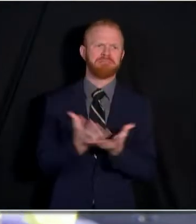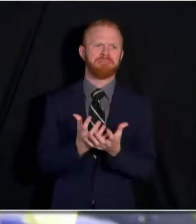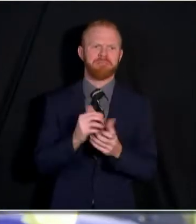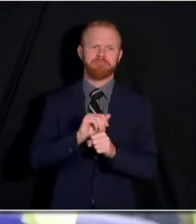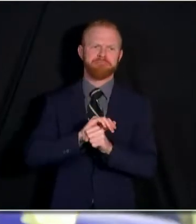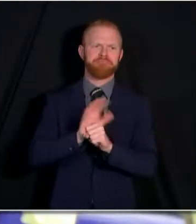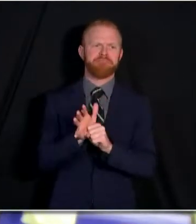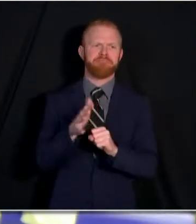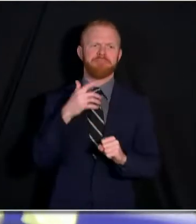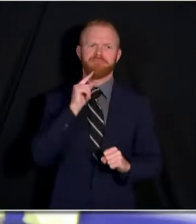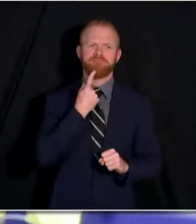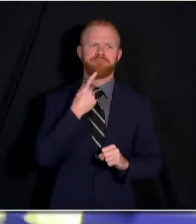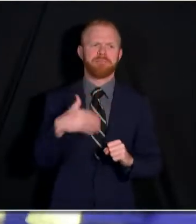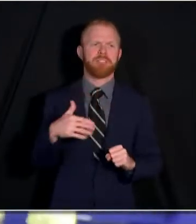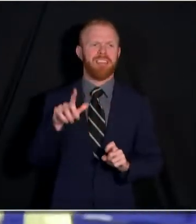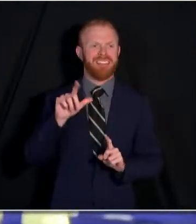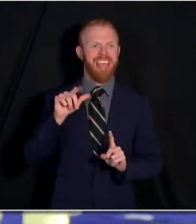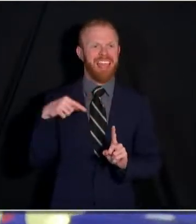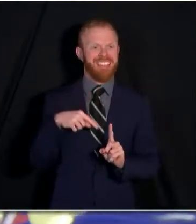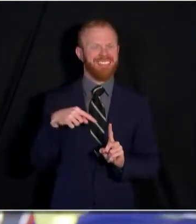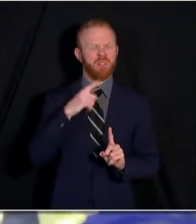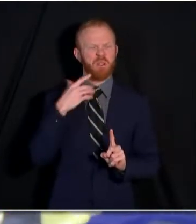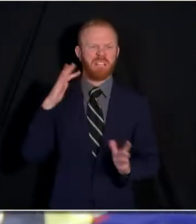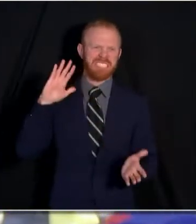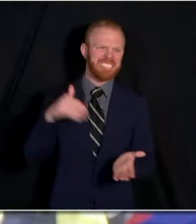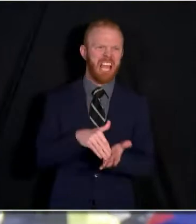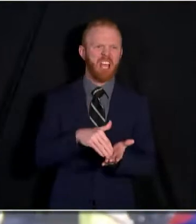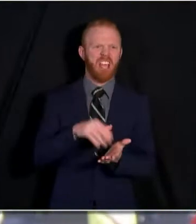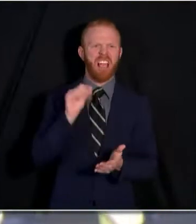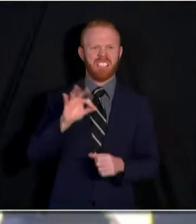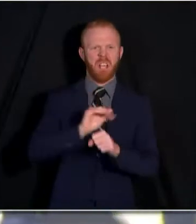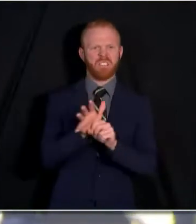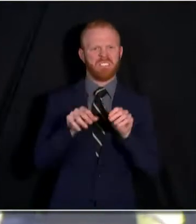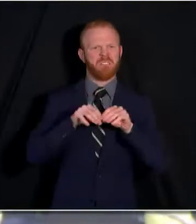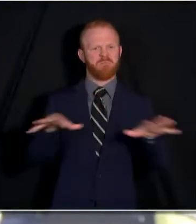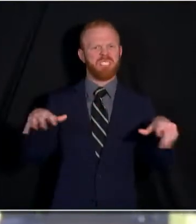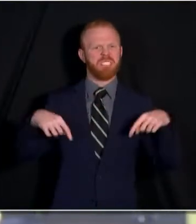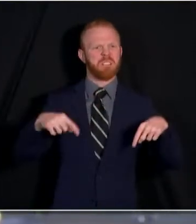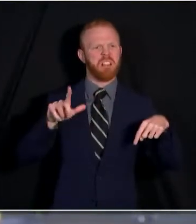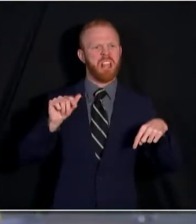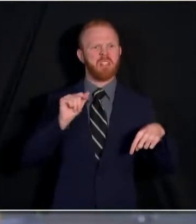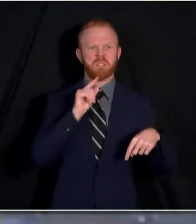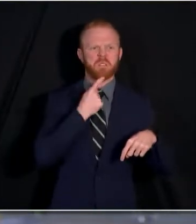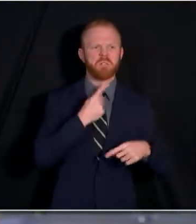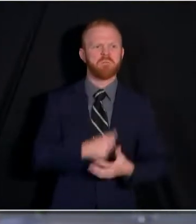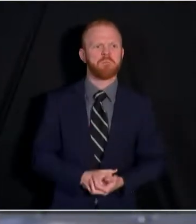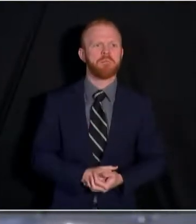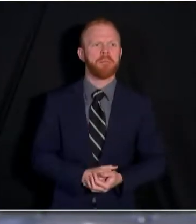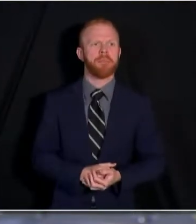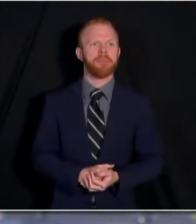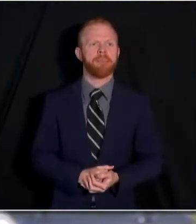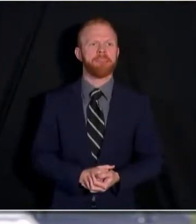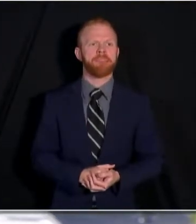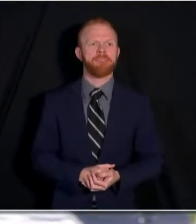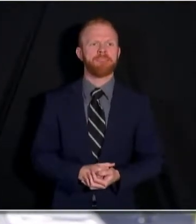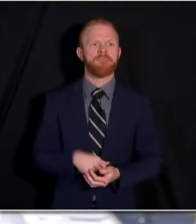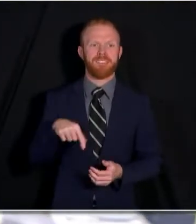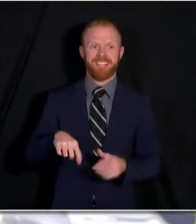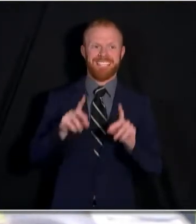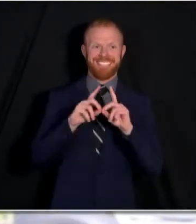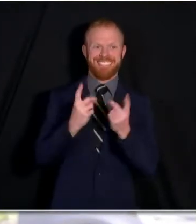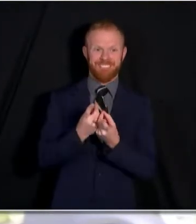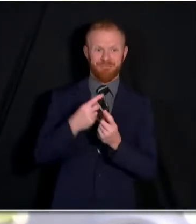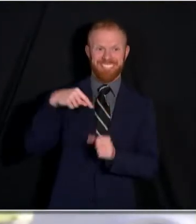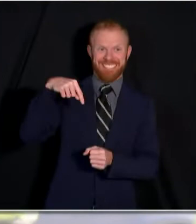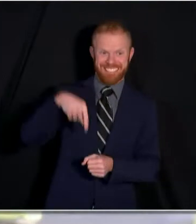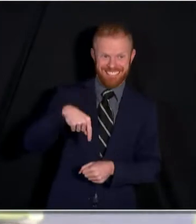I should say, if LA is the epicenter for COVID-19, then CD14, the district that we're in today, is ground zero